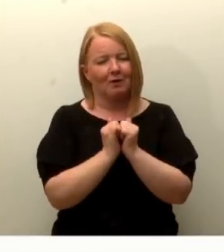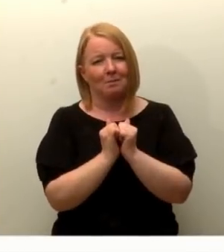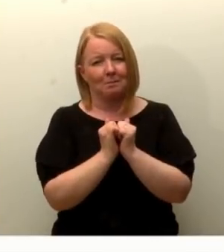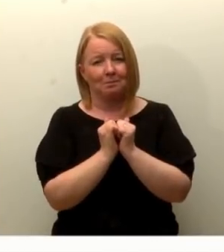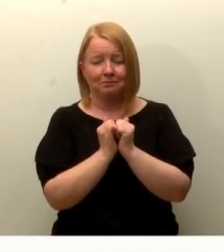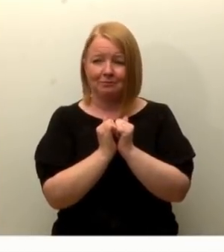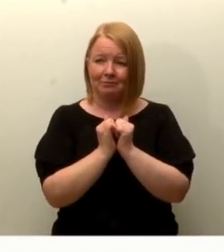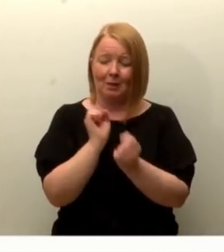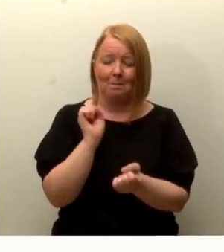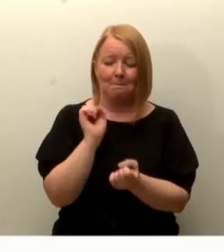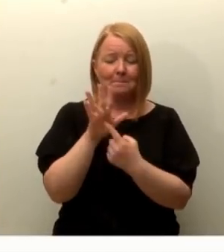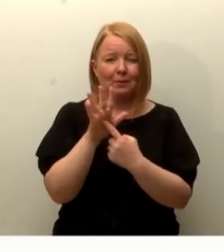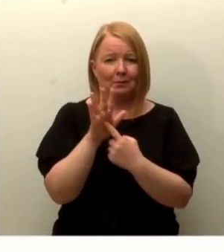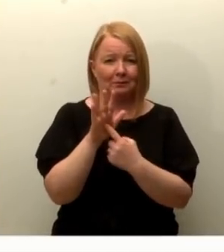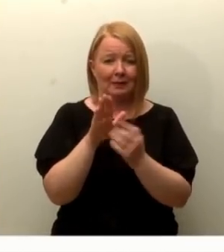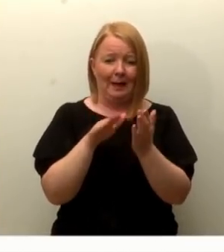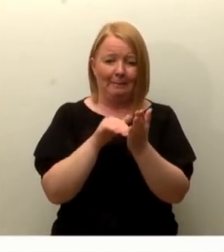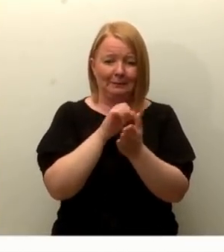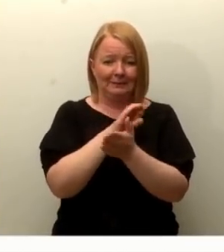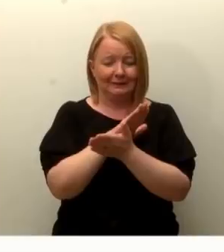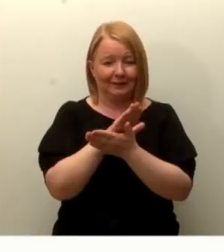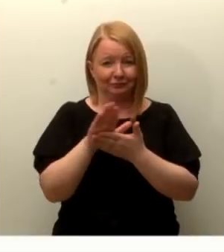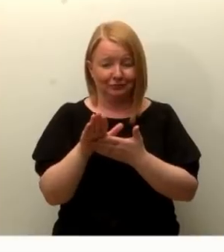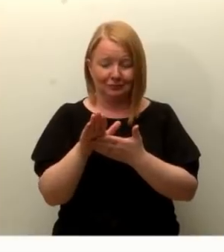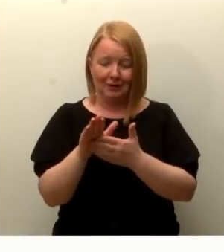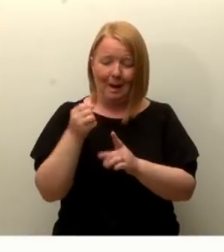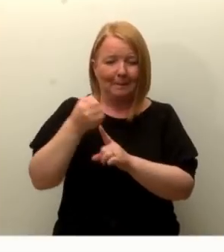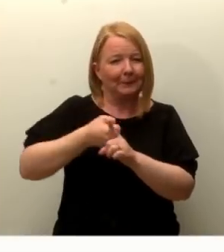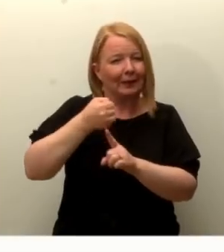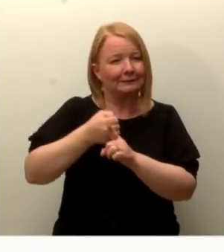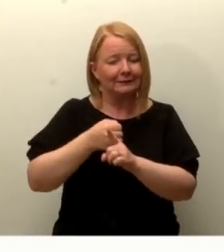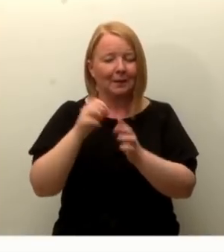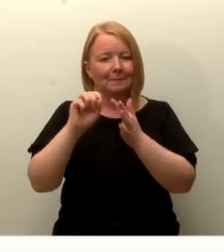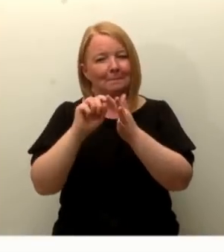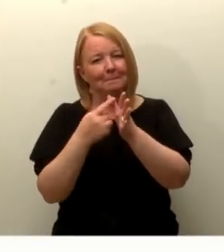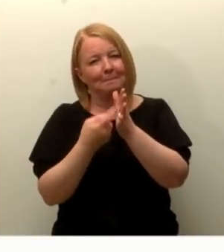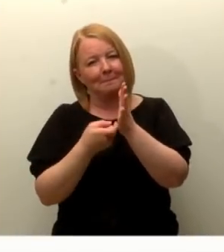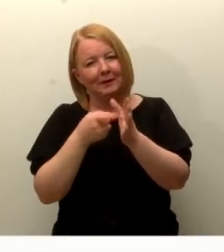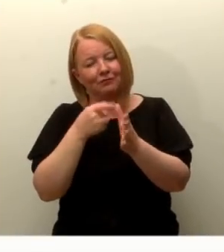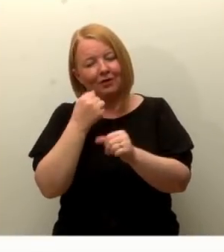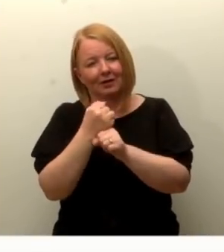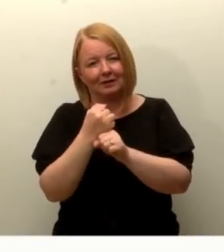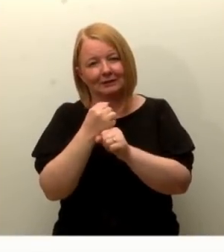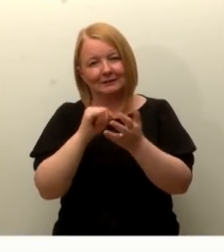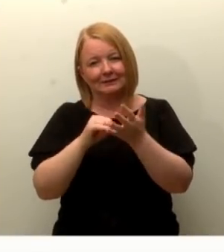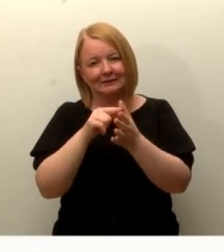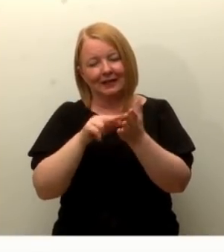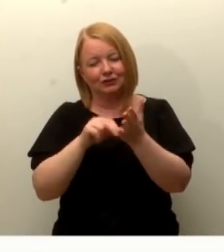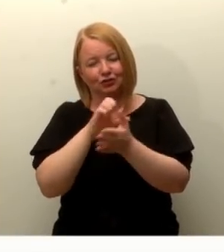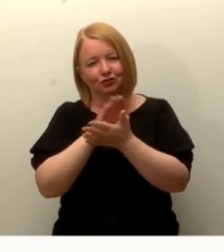our most accomplished MCH alumni and ambassador, Parag Sancheti, the degree of Doctor of